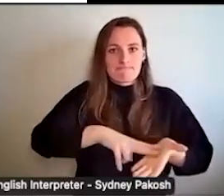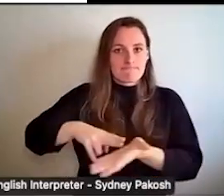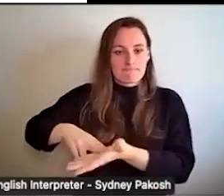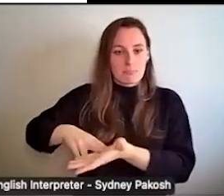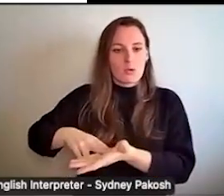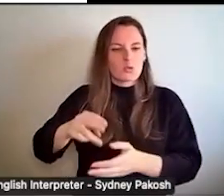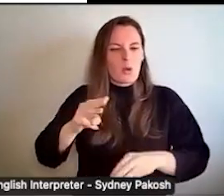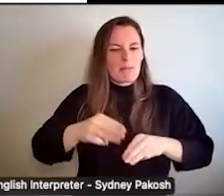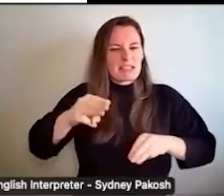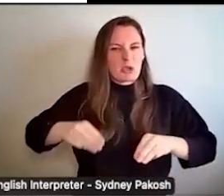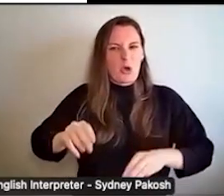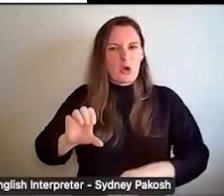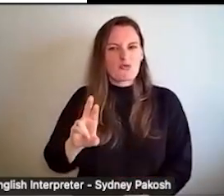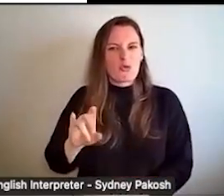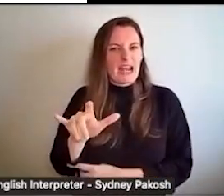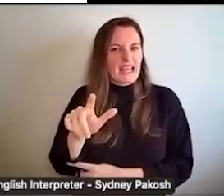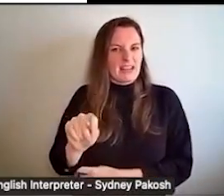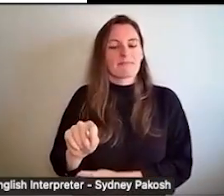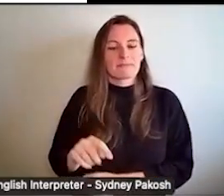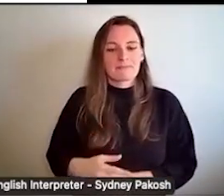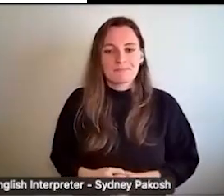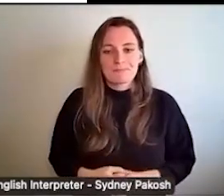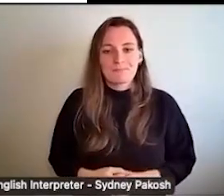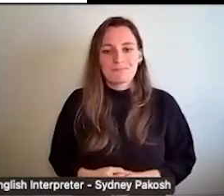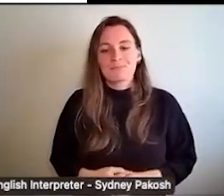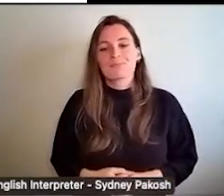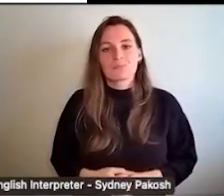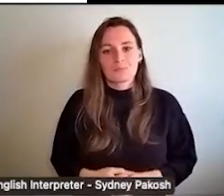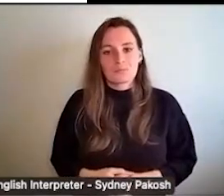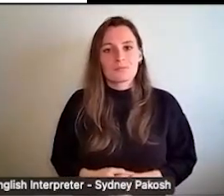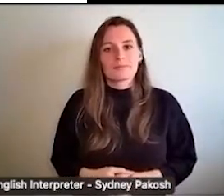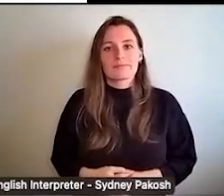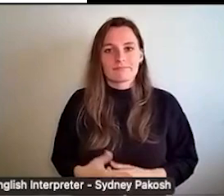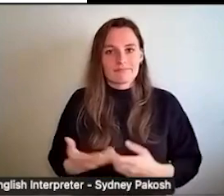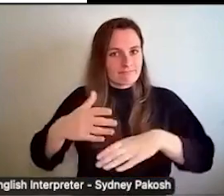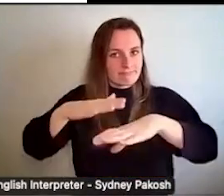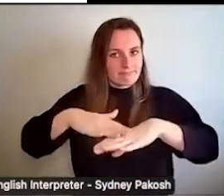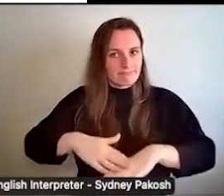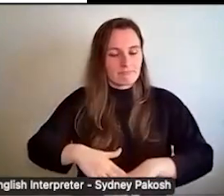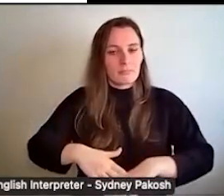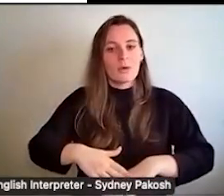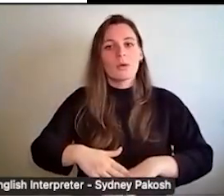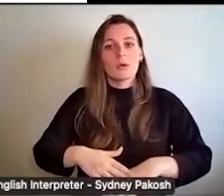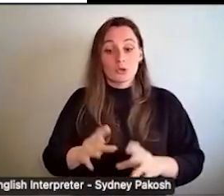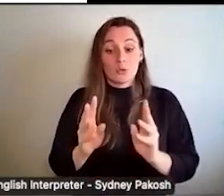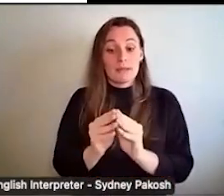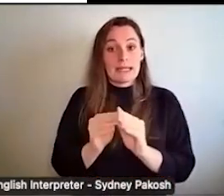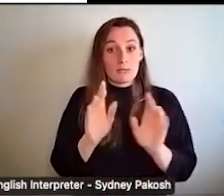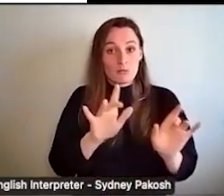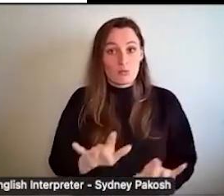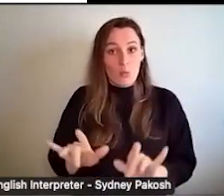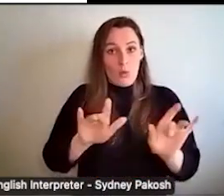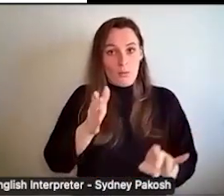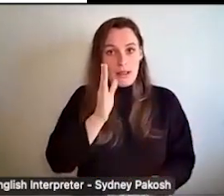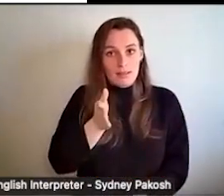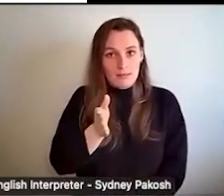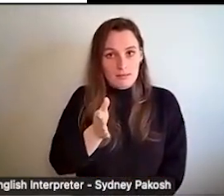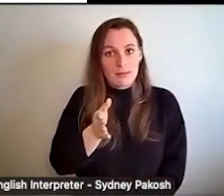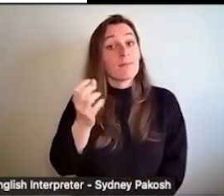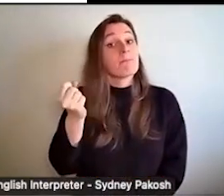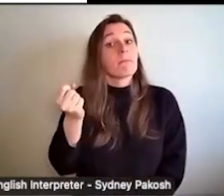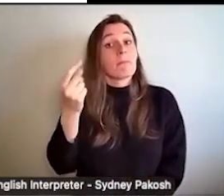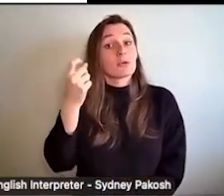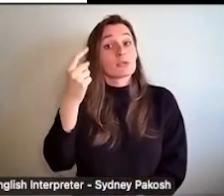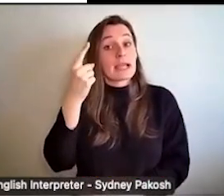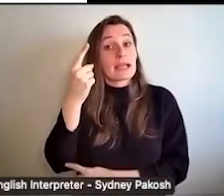Before we begin, just a few more things to note. This meeting will be recorded. However, only the presentation portion will